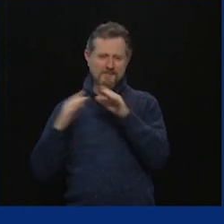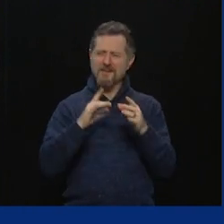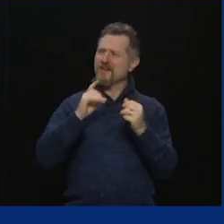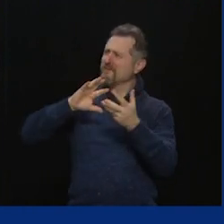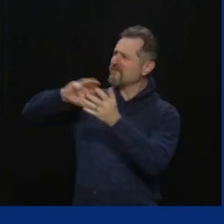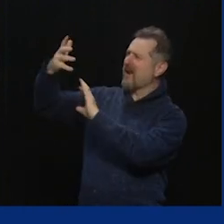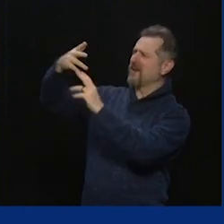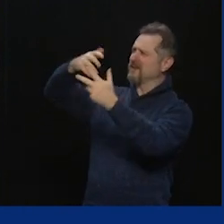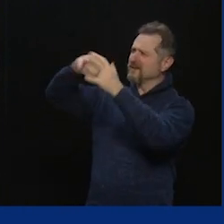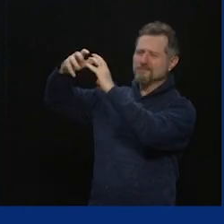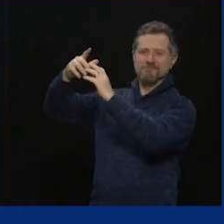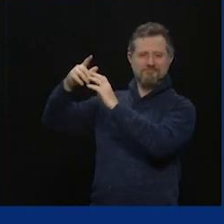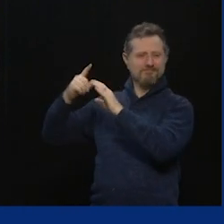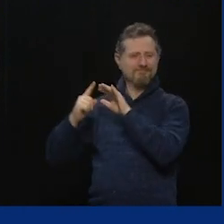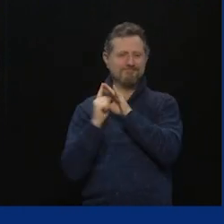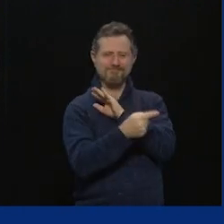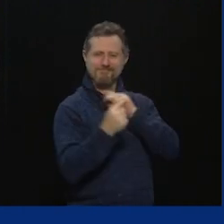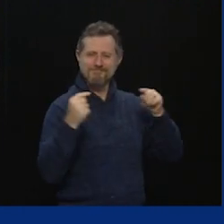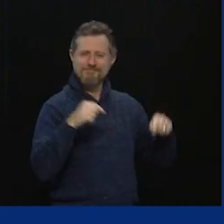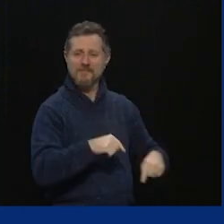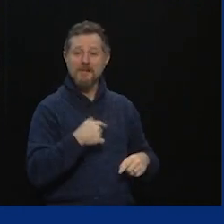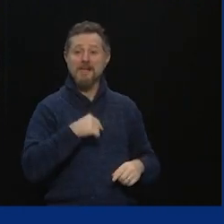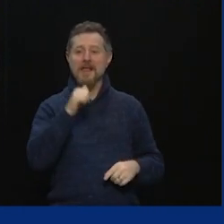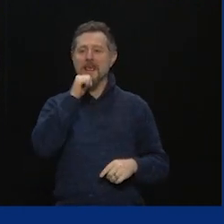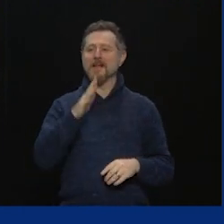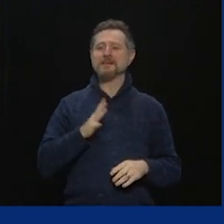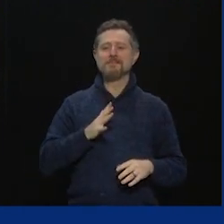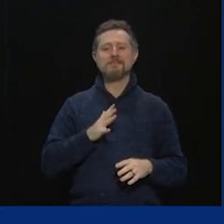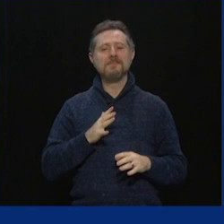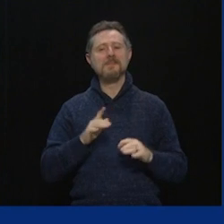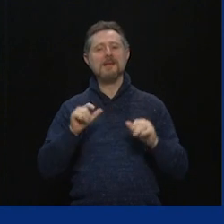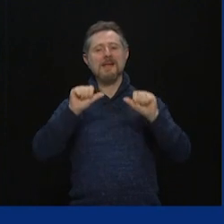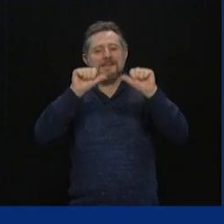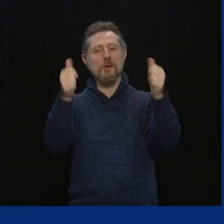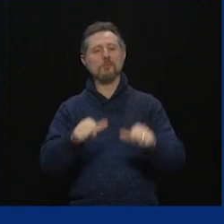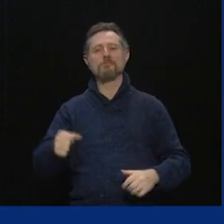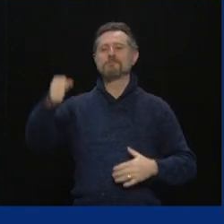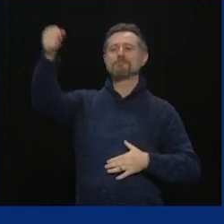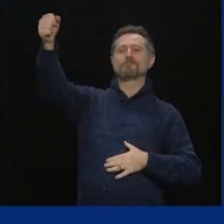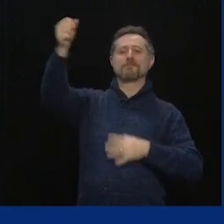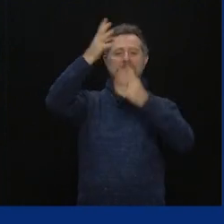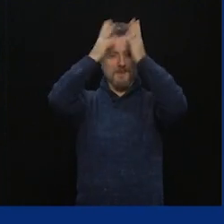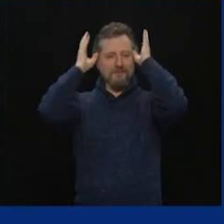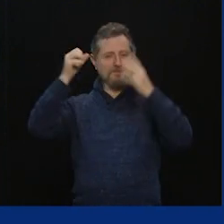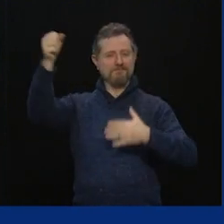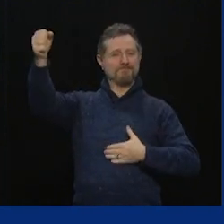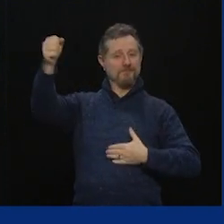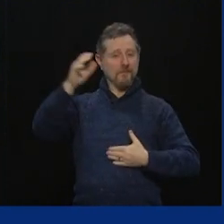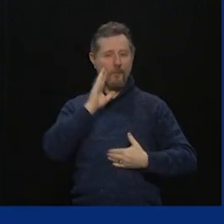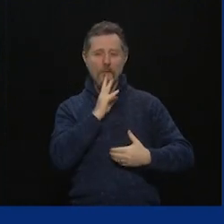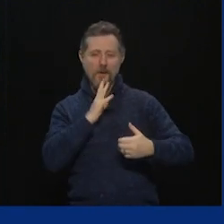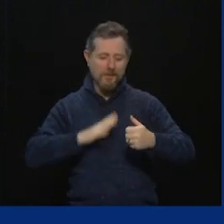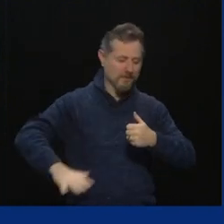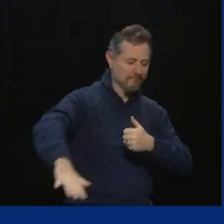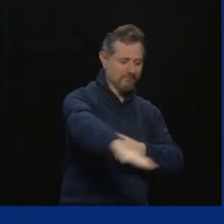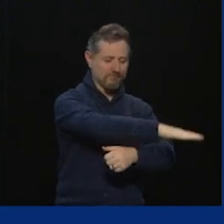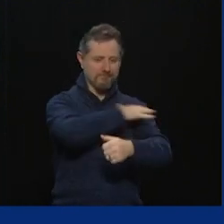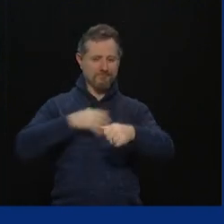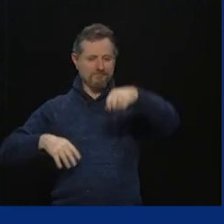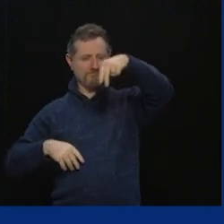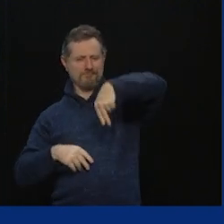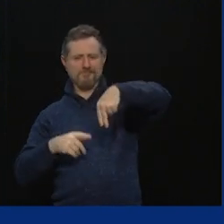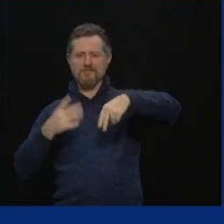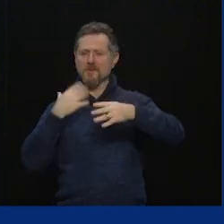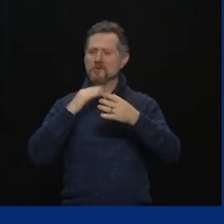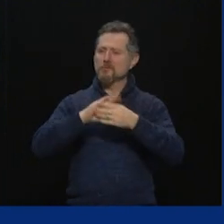in our harbor, which I talked to the young students about, has been the story of New York for 130 years, where people who left